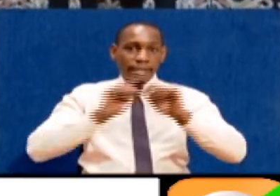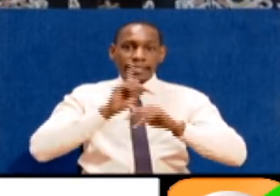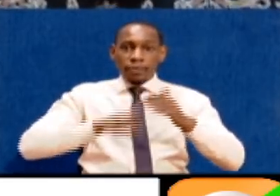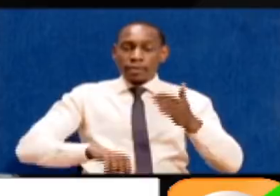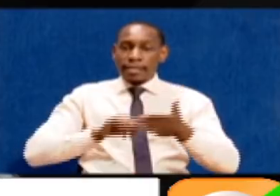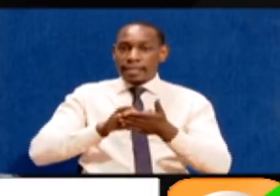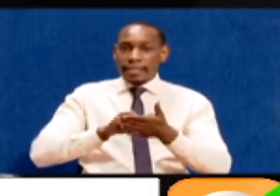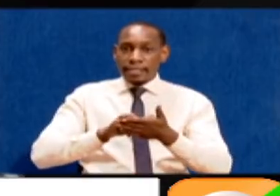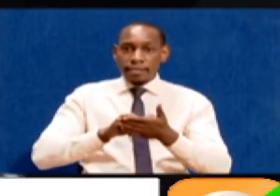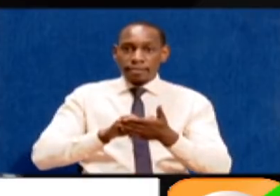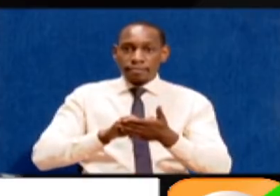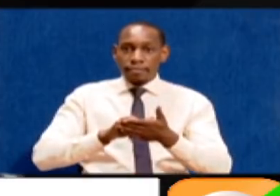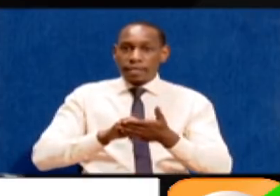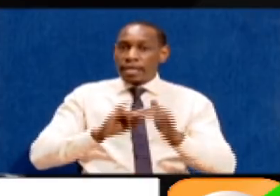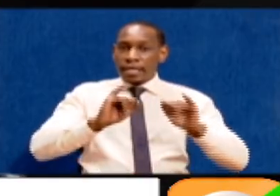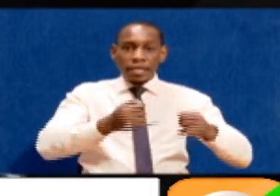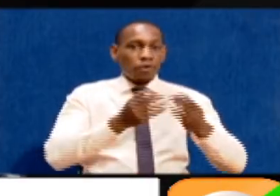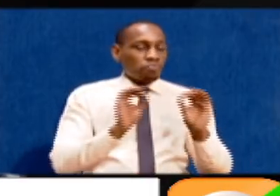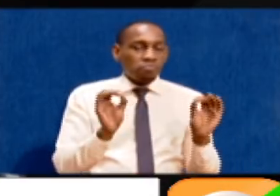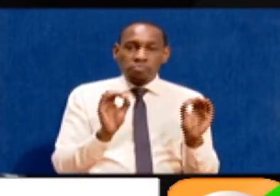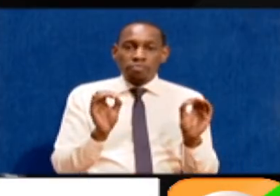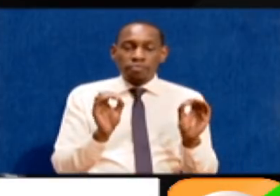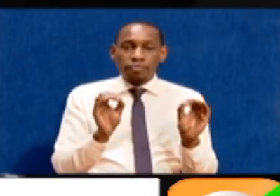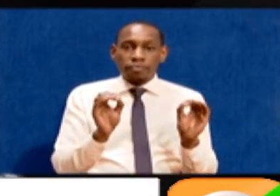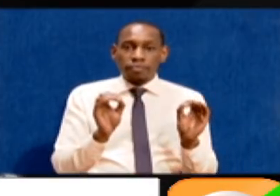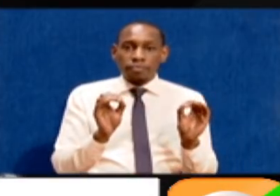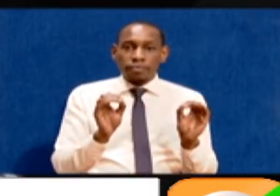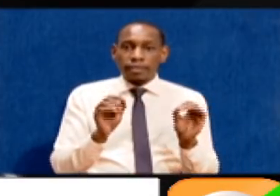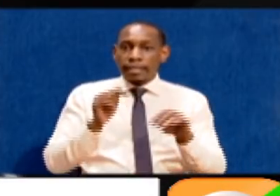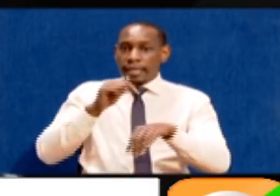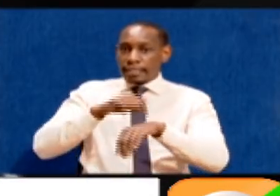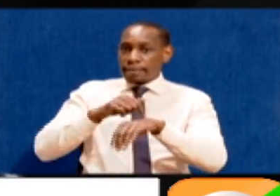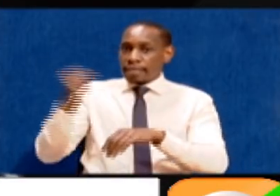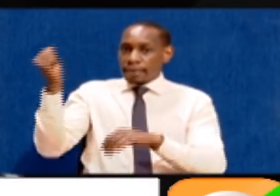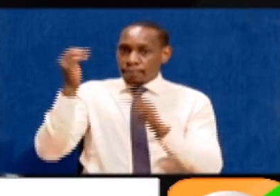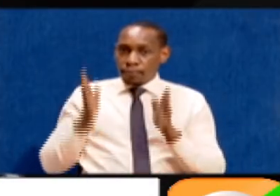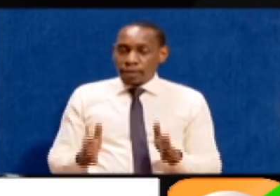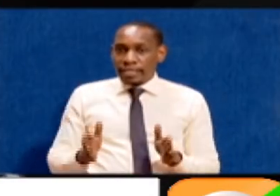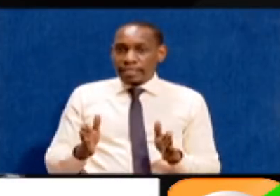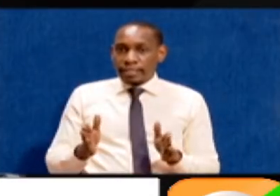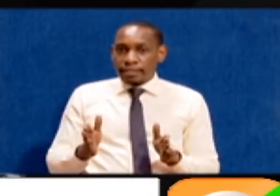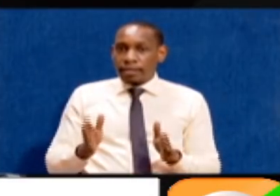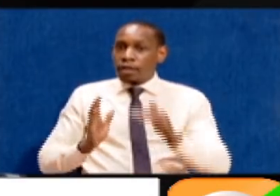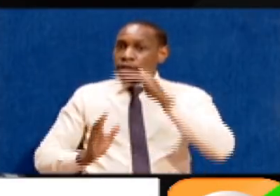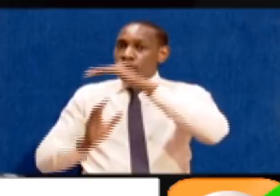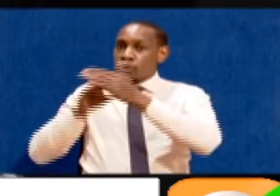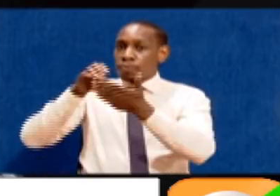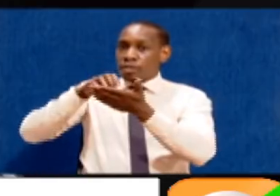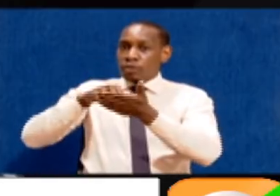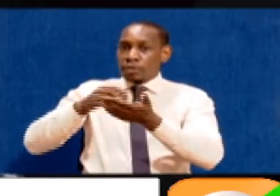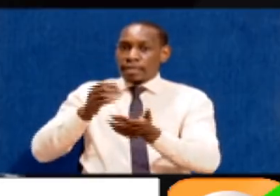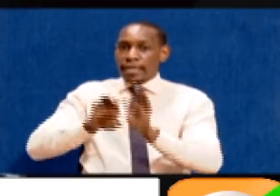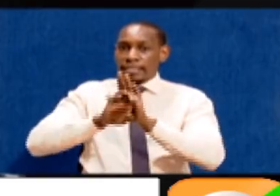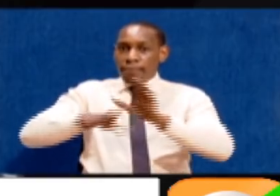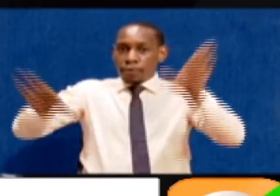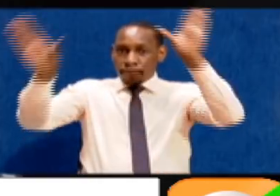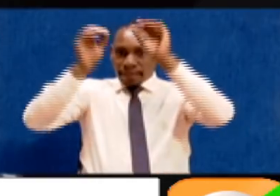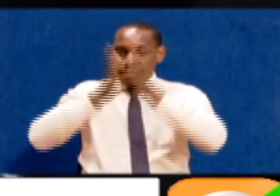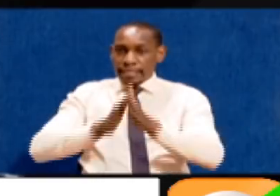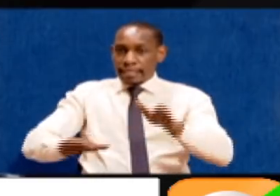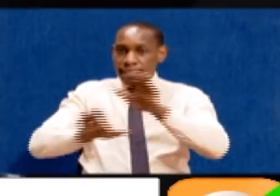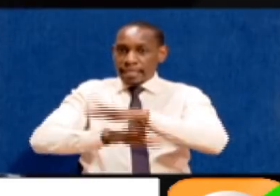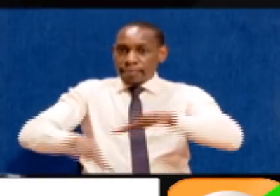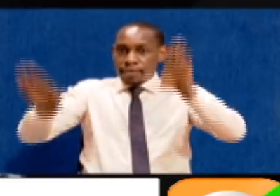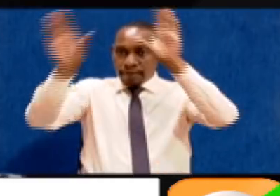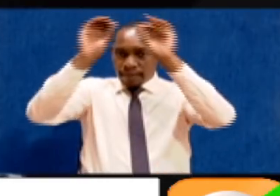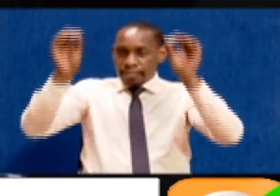this is not something I'm saying which I have not done or we have not done. When a politician of the stature of a president, of a deputy